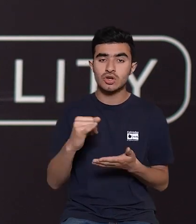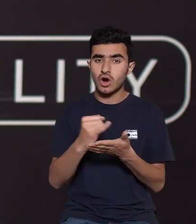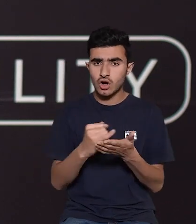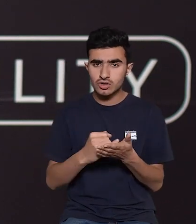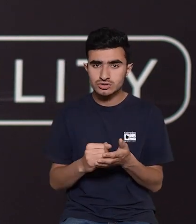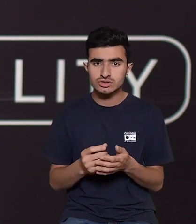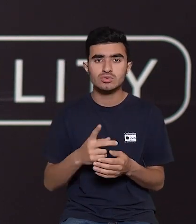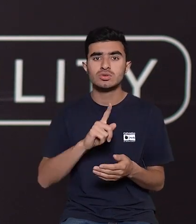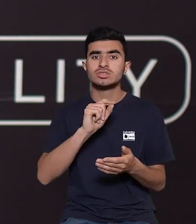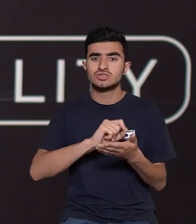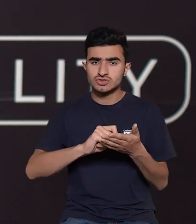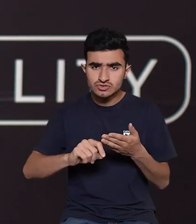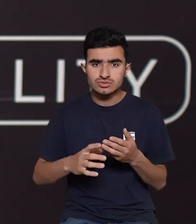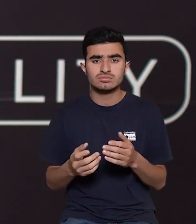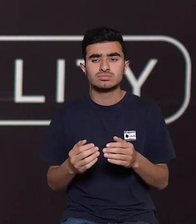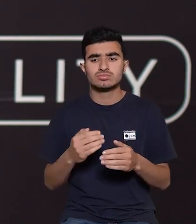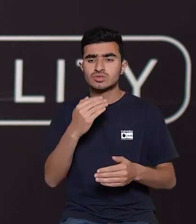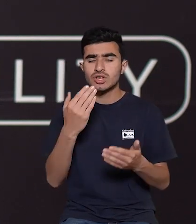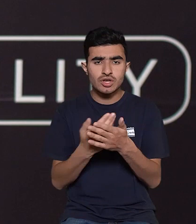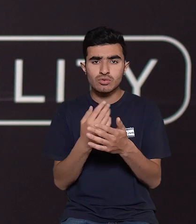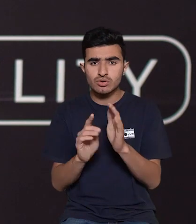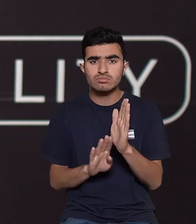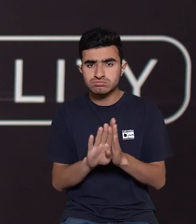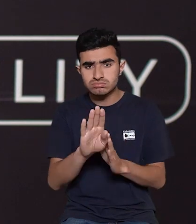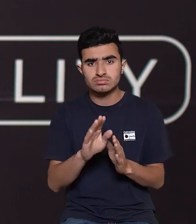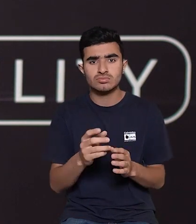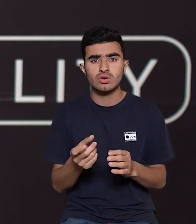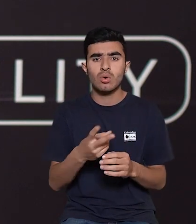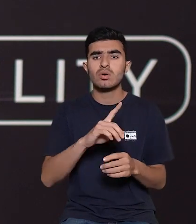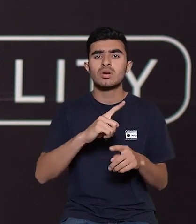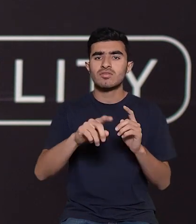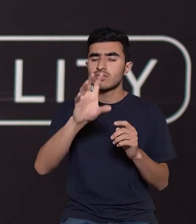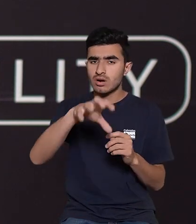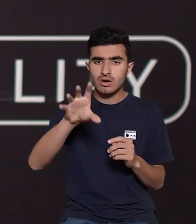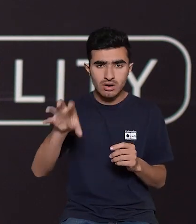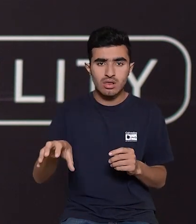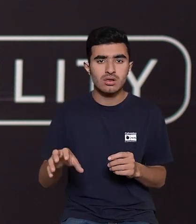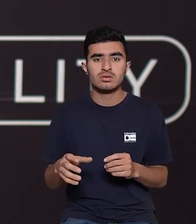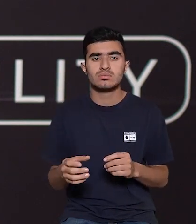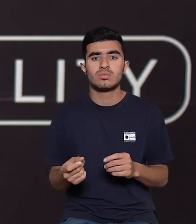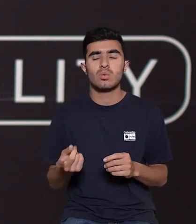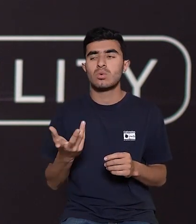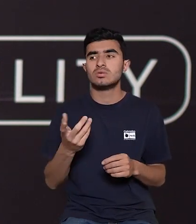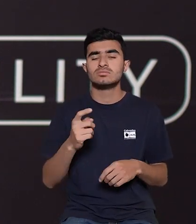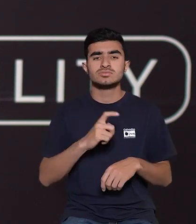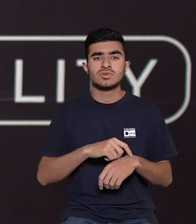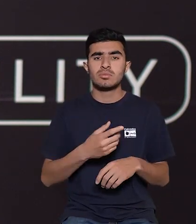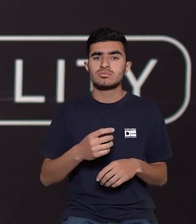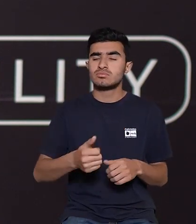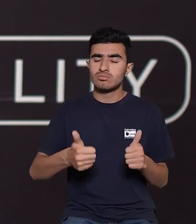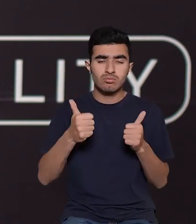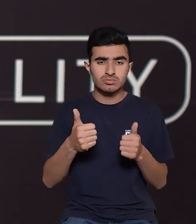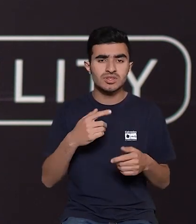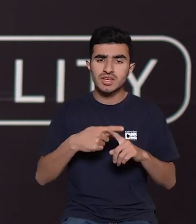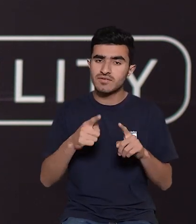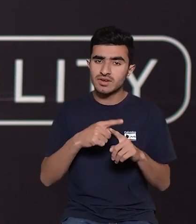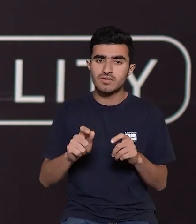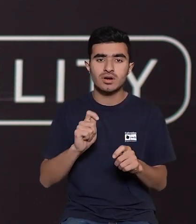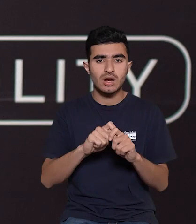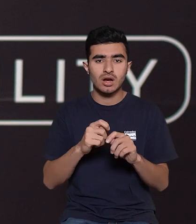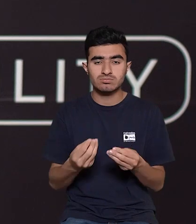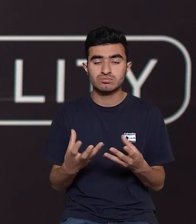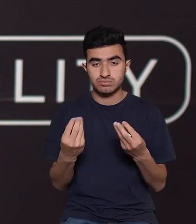we are living in very exciting times in terms of both literary and artistic innovation in the